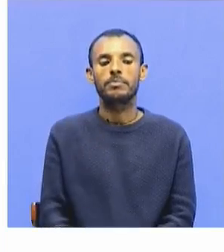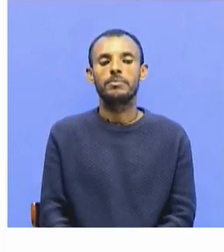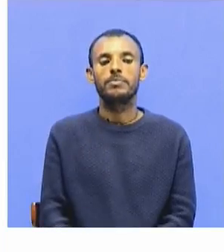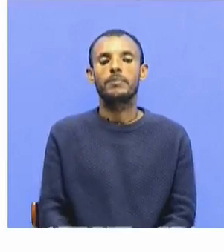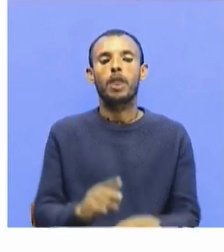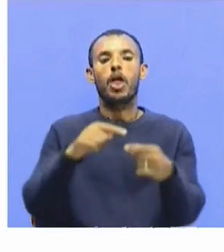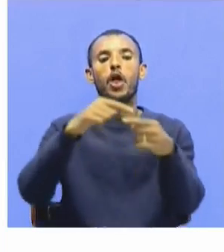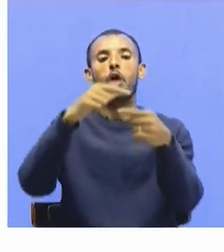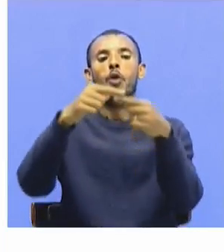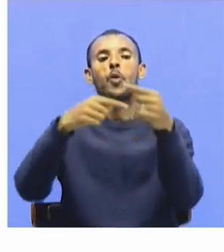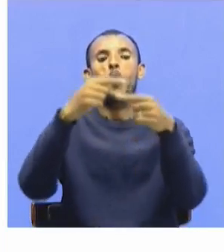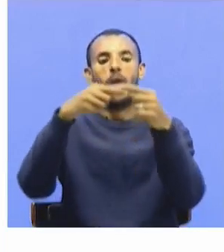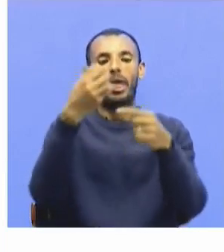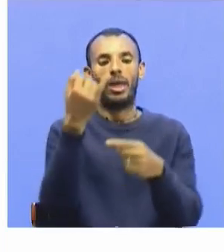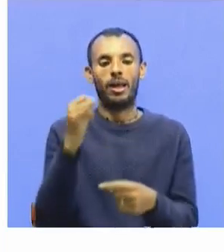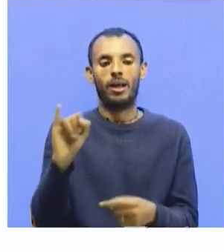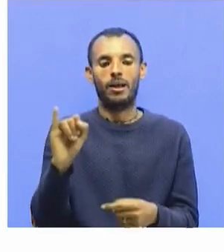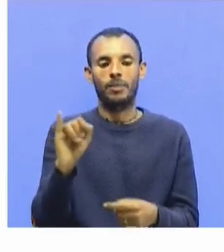going